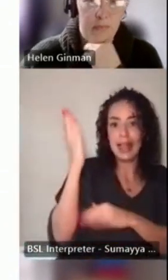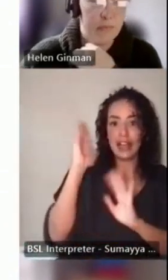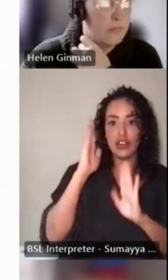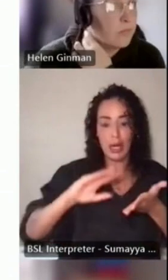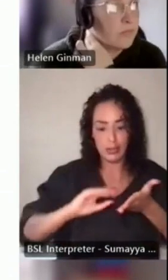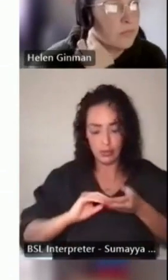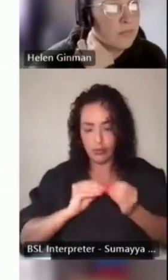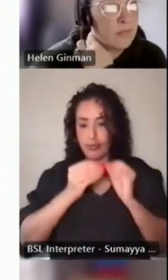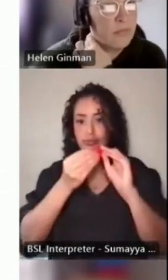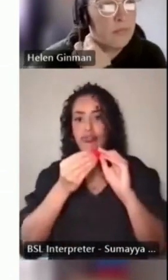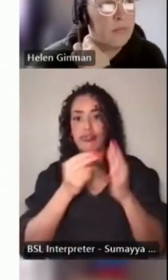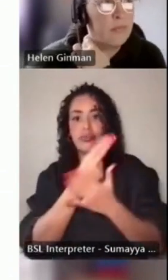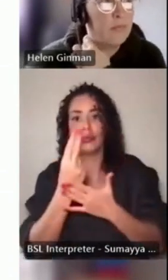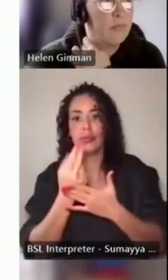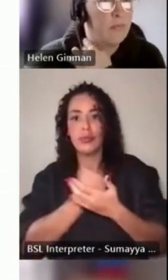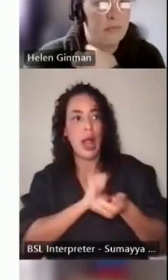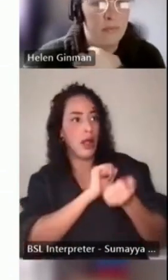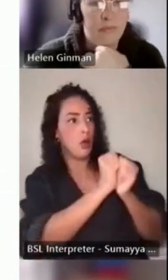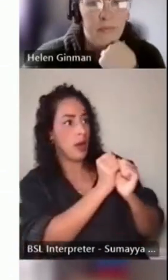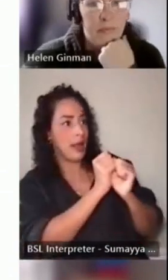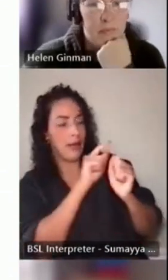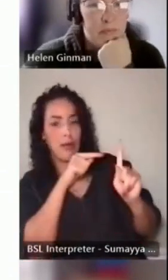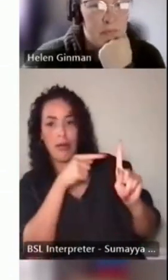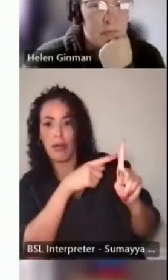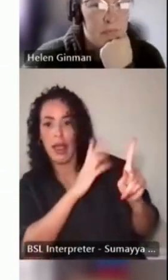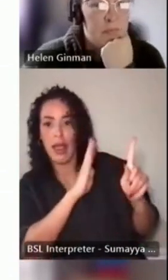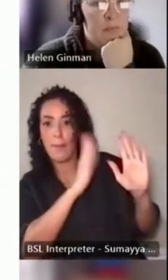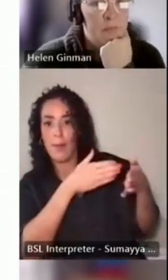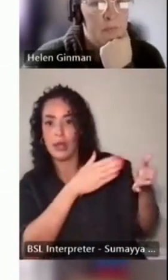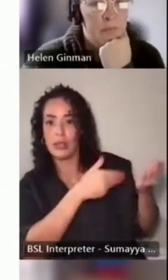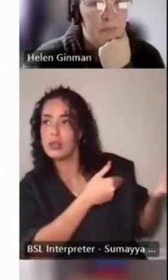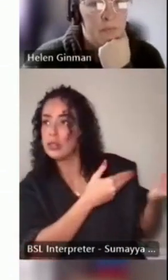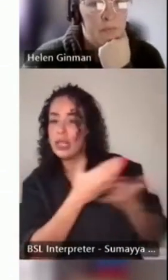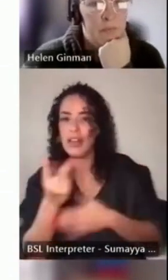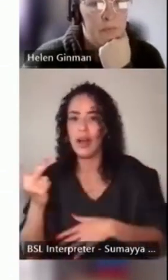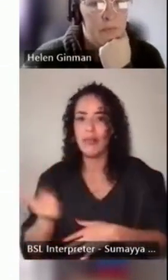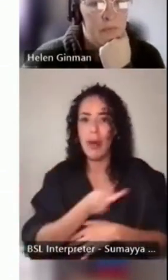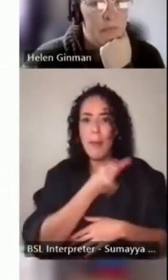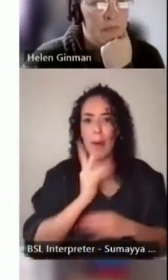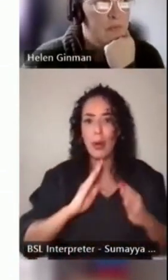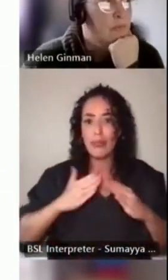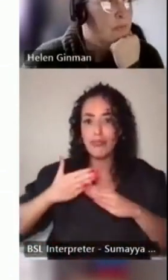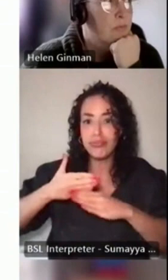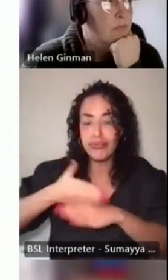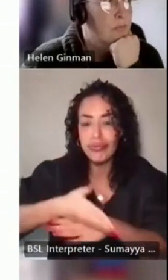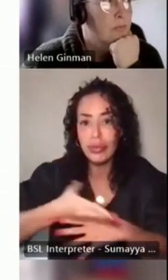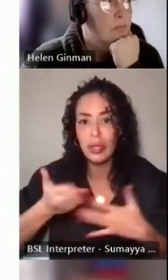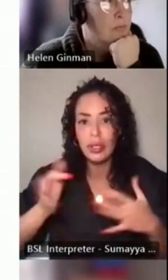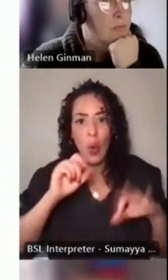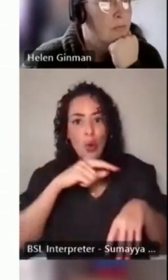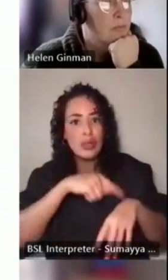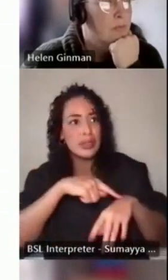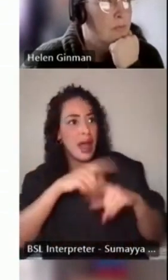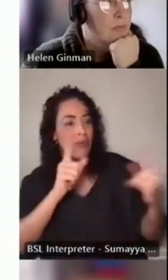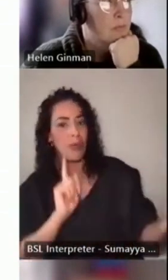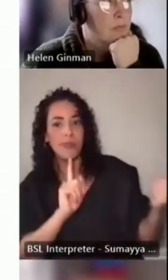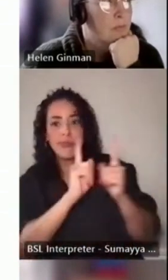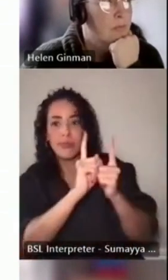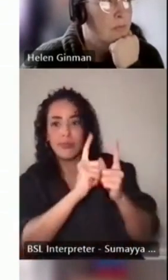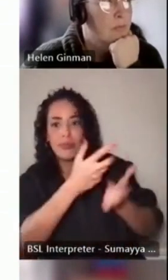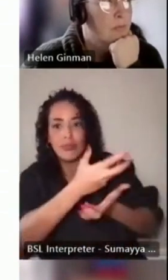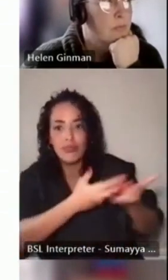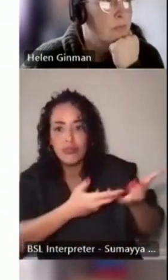your colleague has to deliver it. But because you're both really busy, you haven't been able to meet and discuss how you'd like